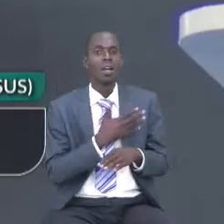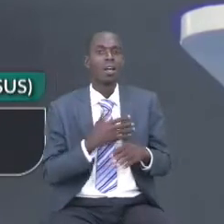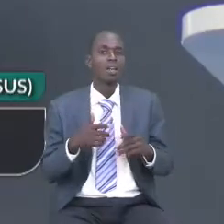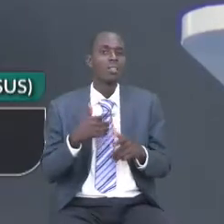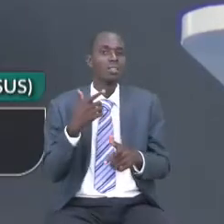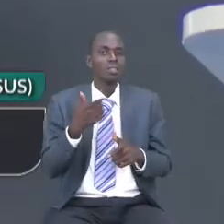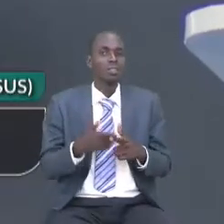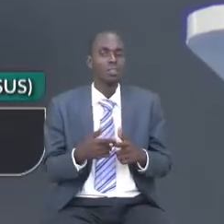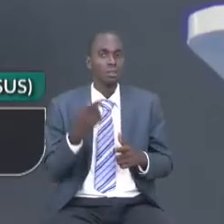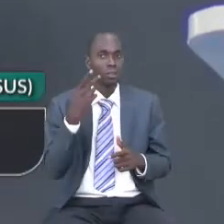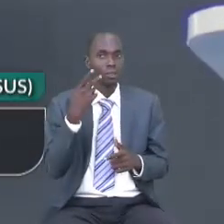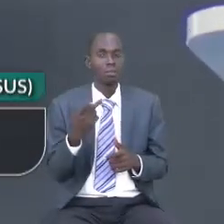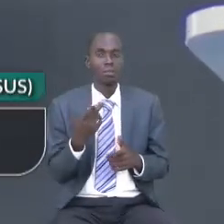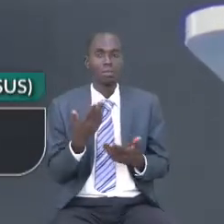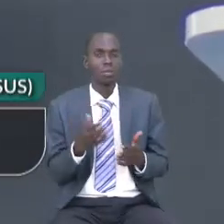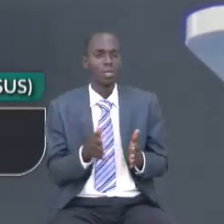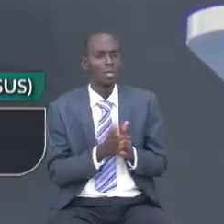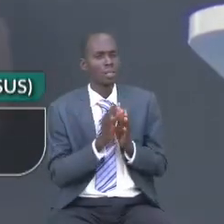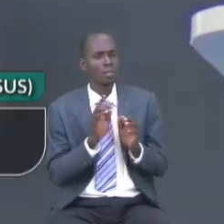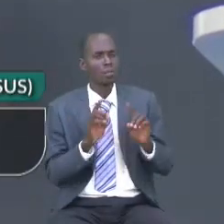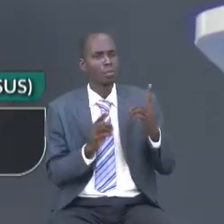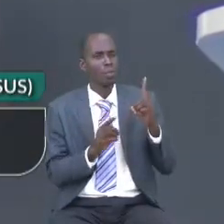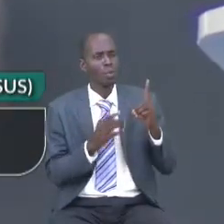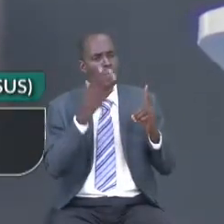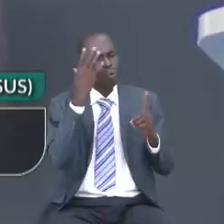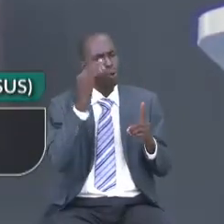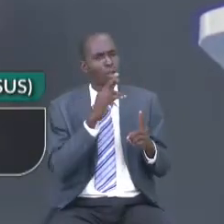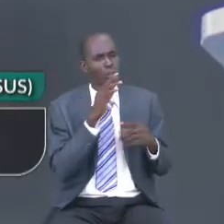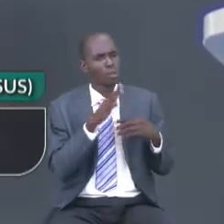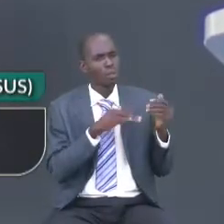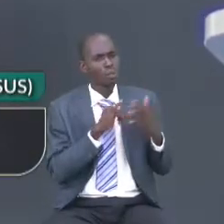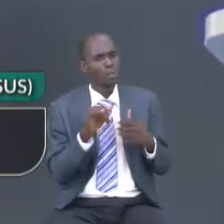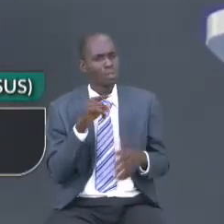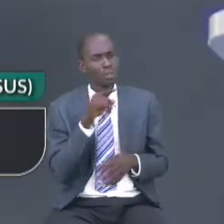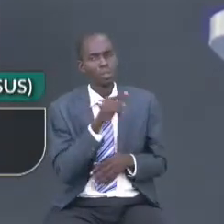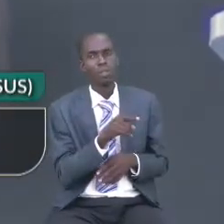the first one, why are you doing this? So he said, I'm